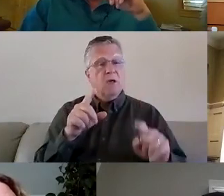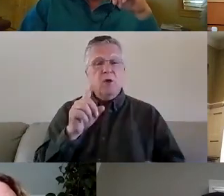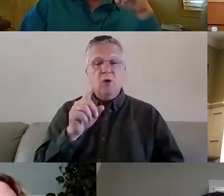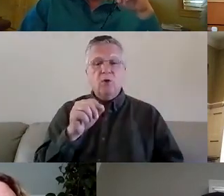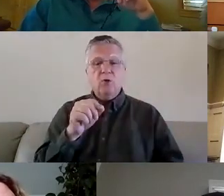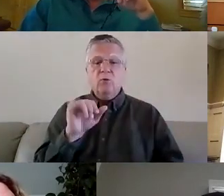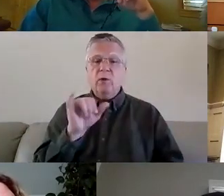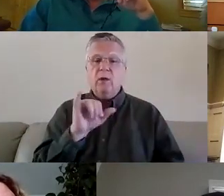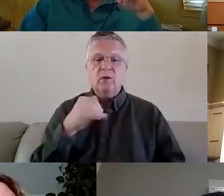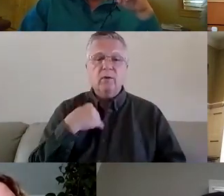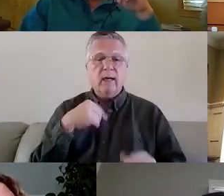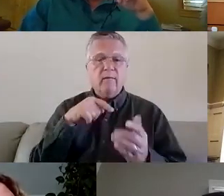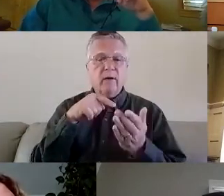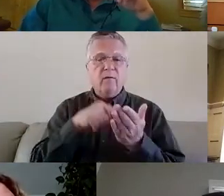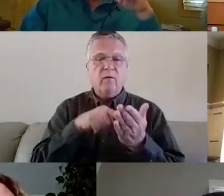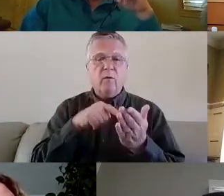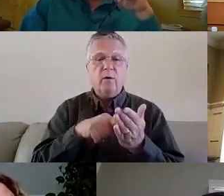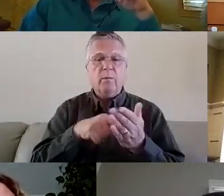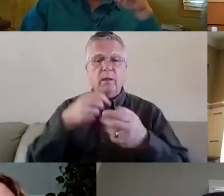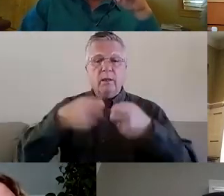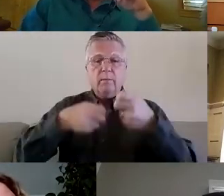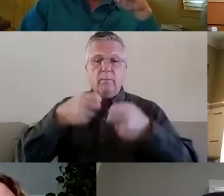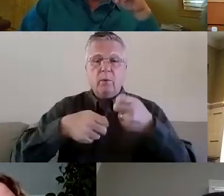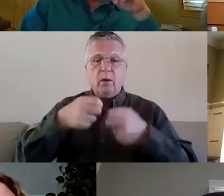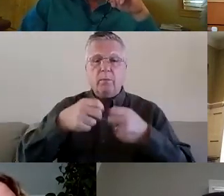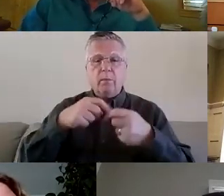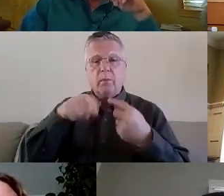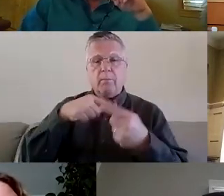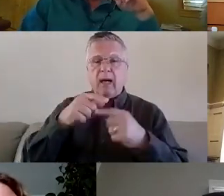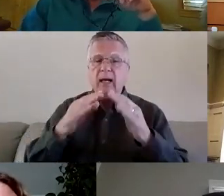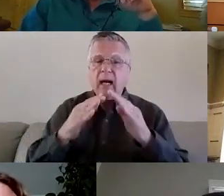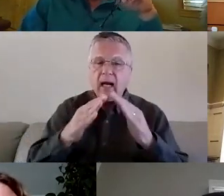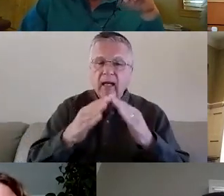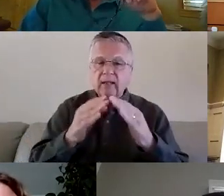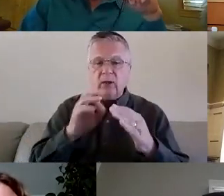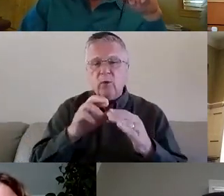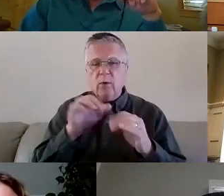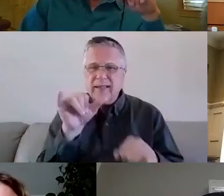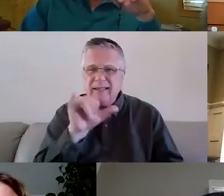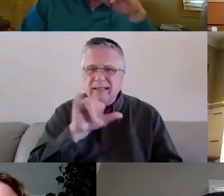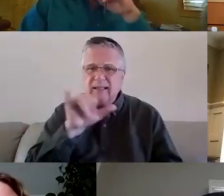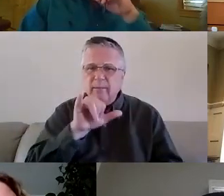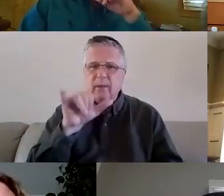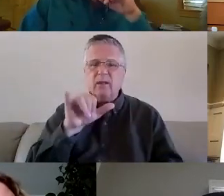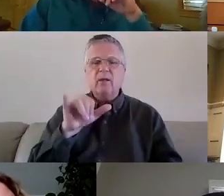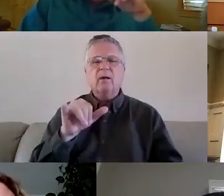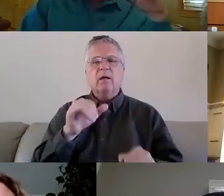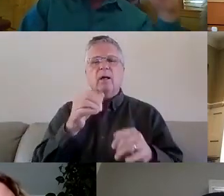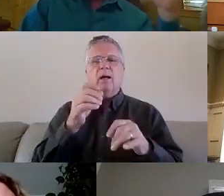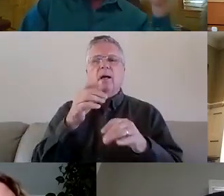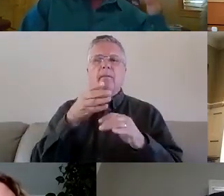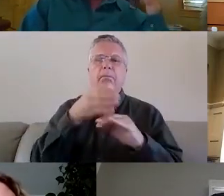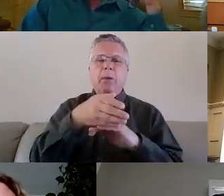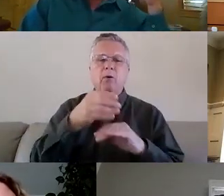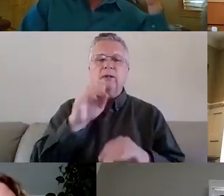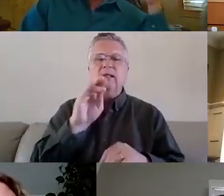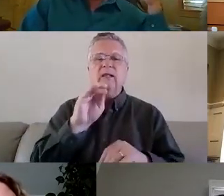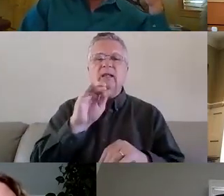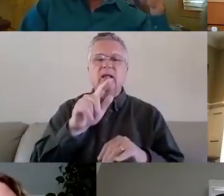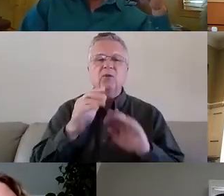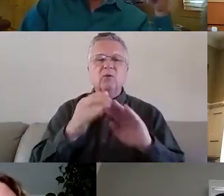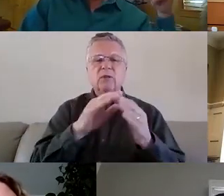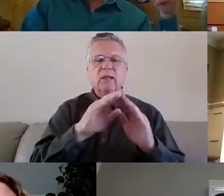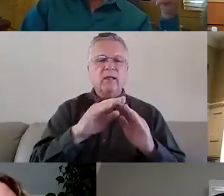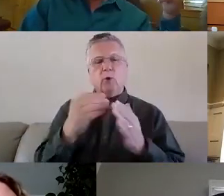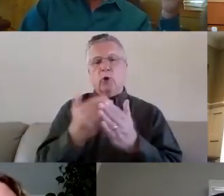also have an affordability problem around housing, or are we similarly post-industrial cities, or are we similarly kind of new